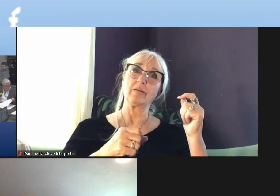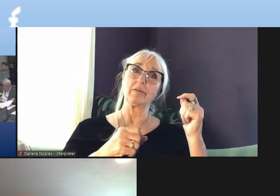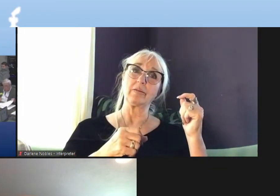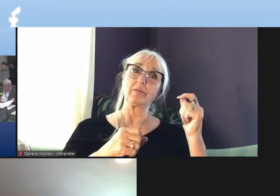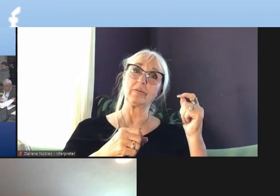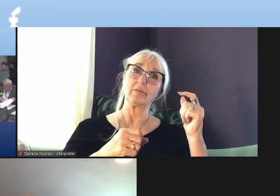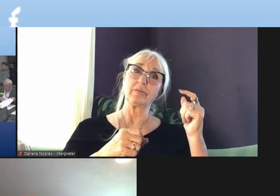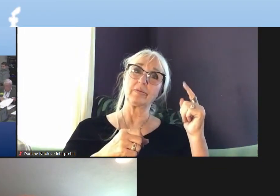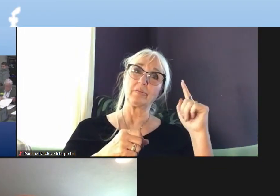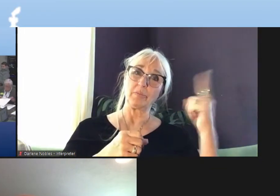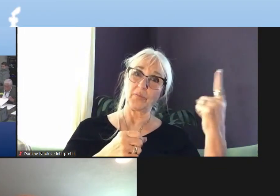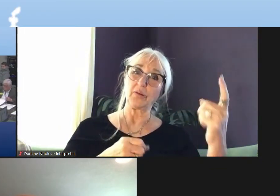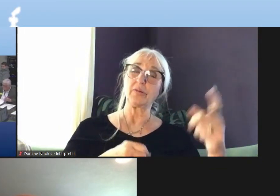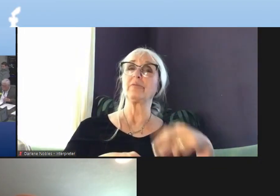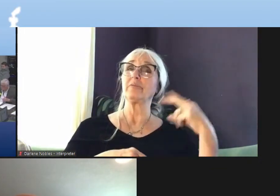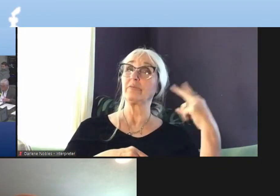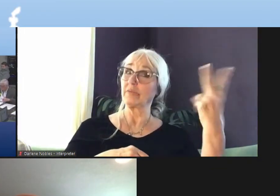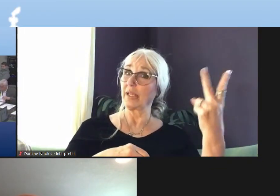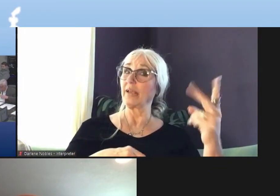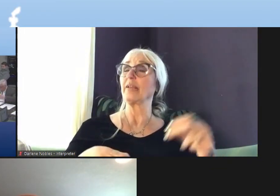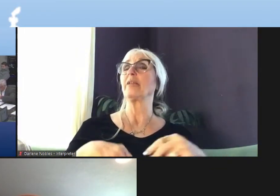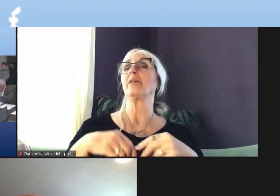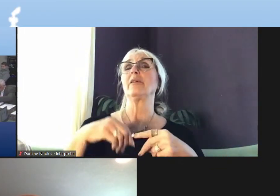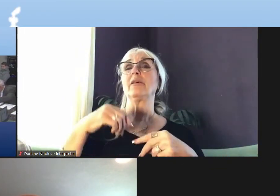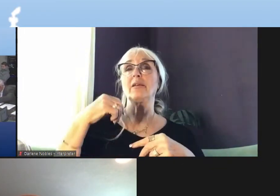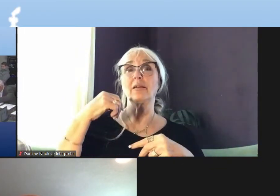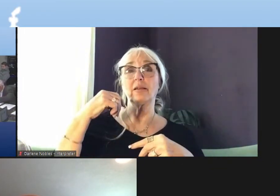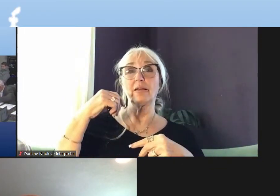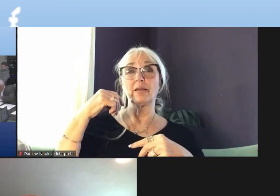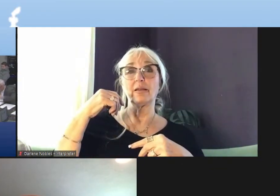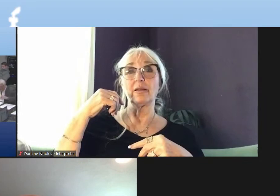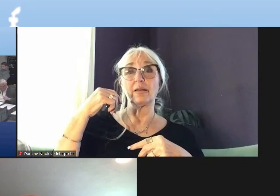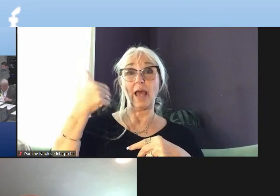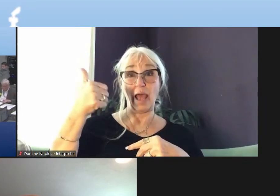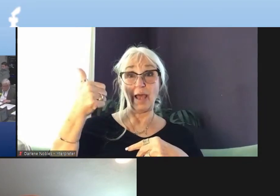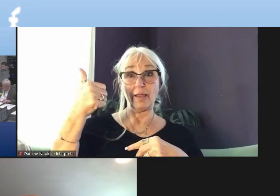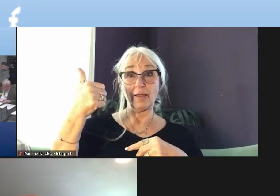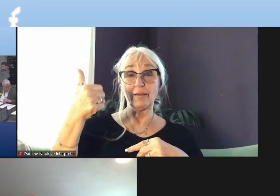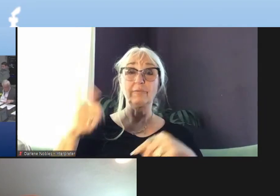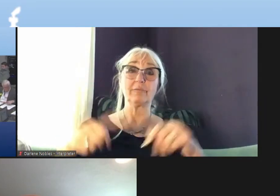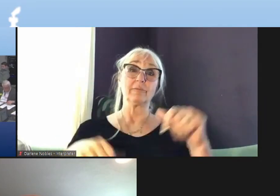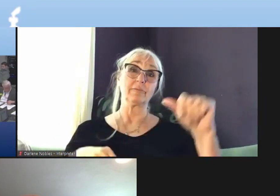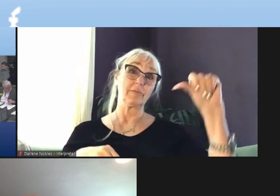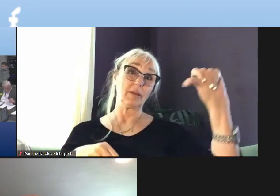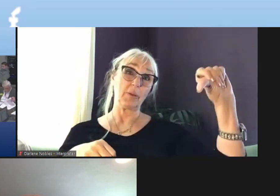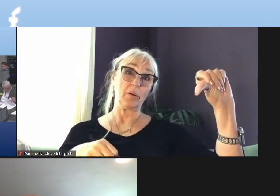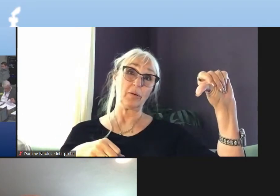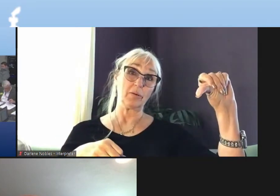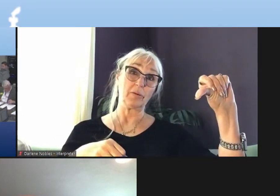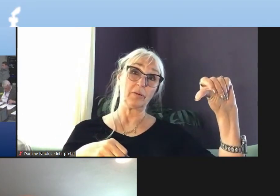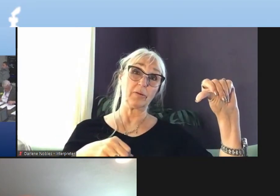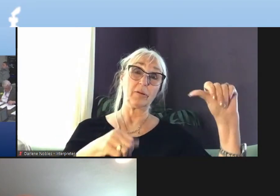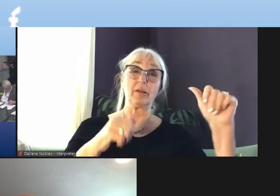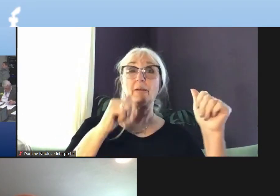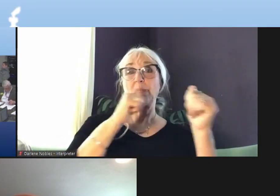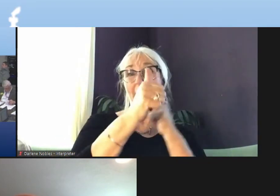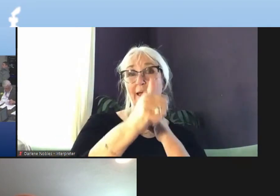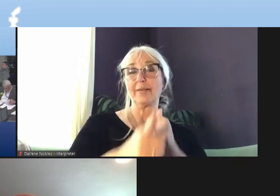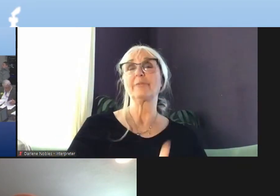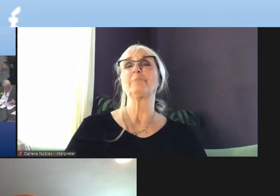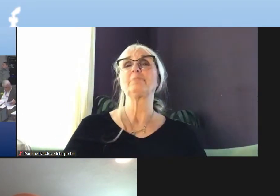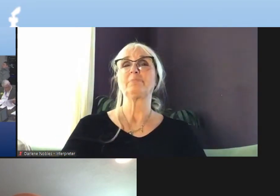other discussion? No discussion, all in favor say aye. Aye. Oppose? Pass. Thank you, April. Thank